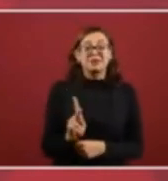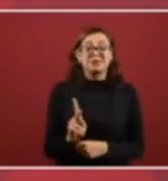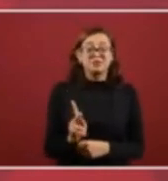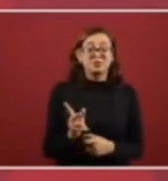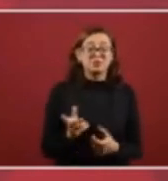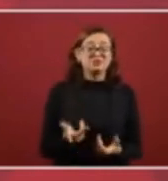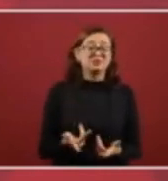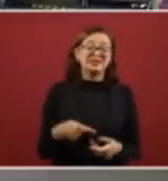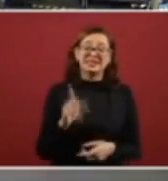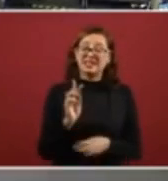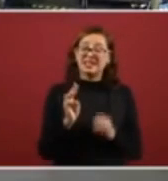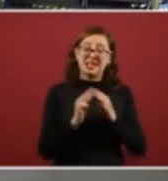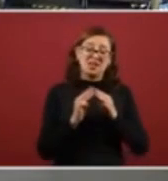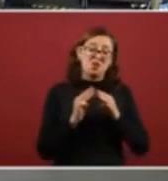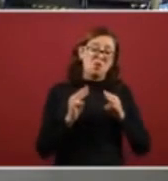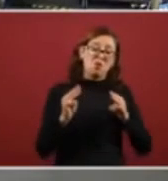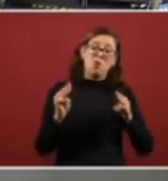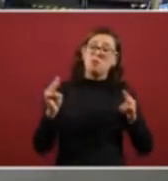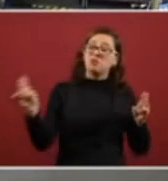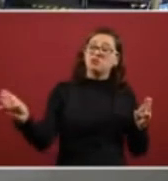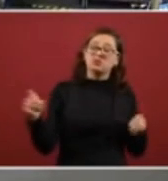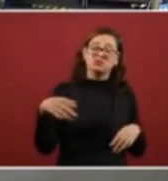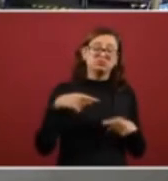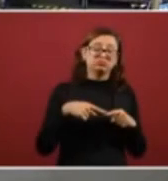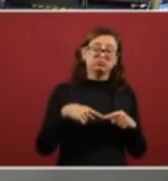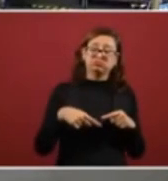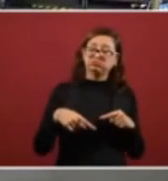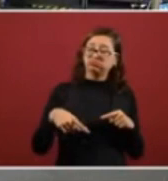and it means thousands.